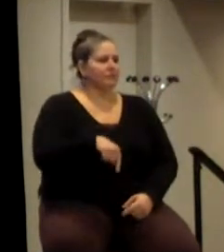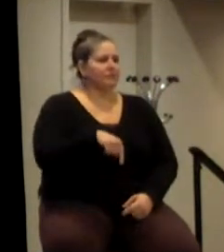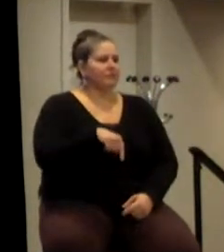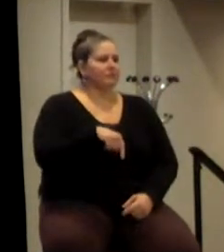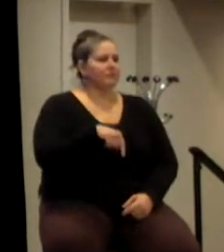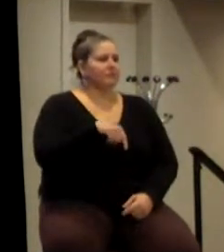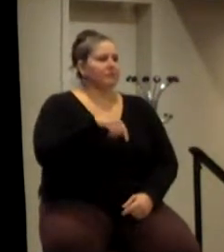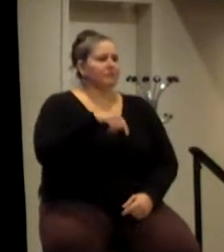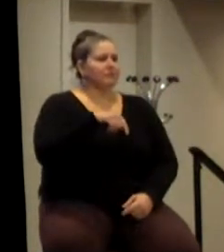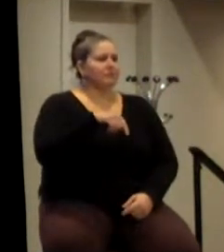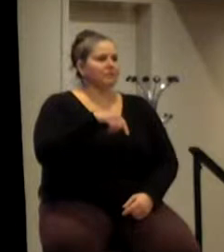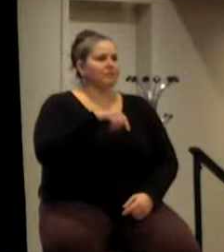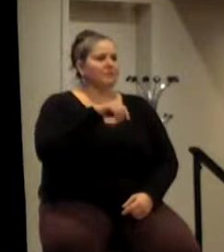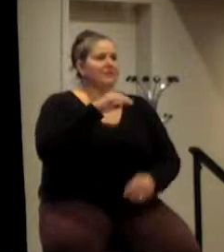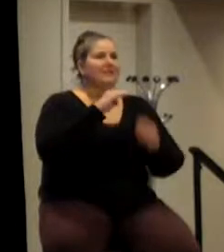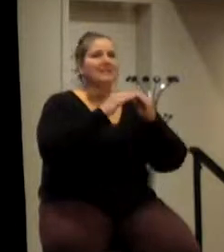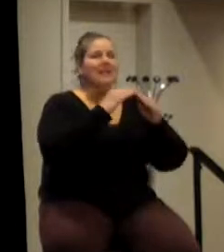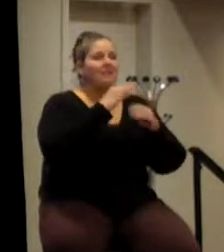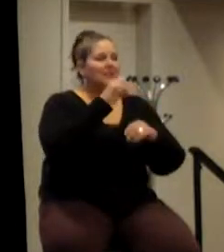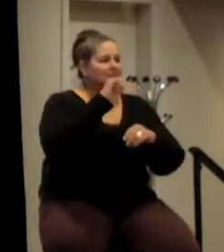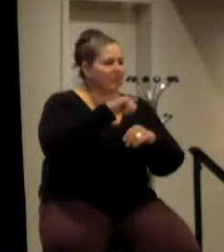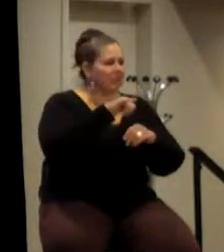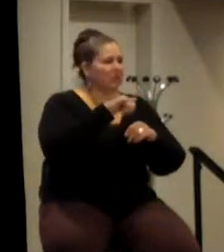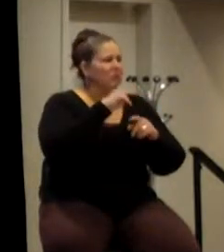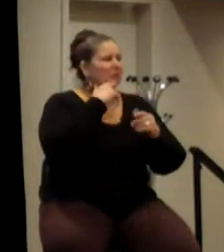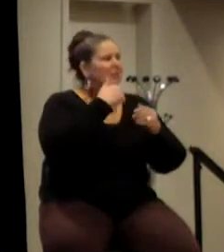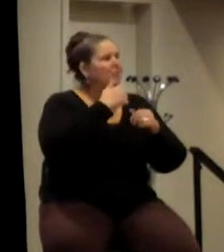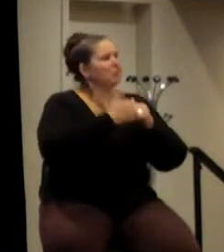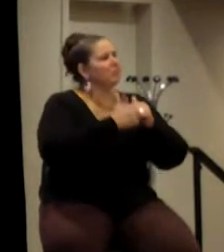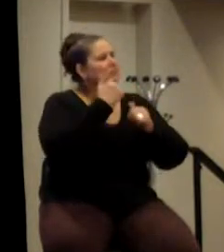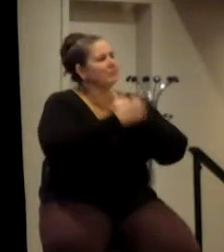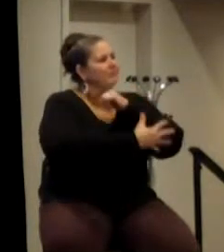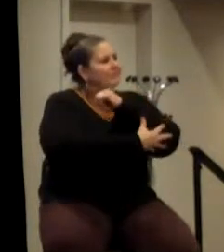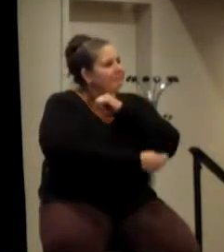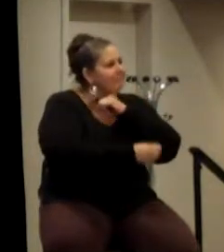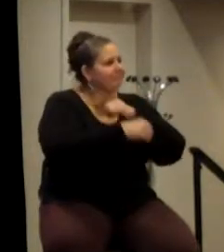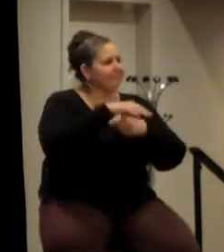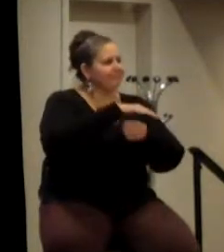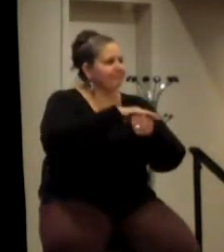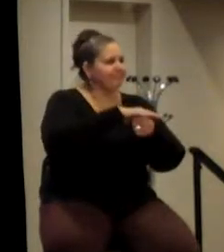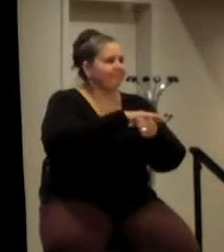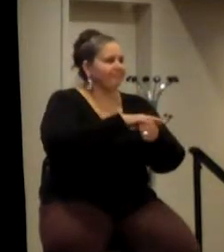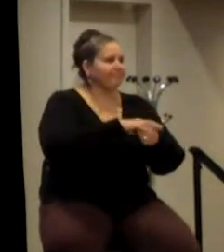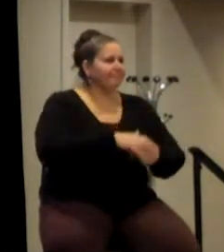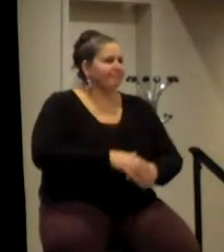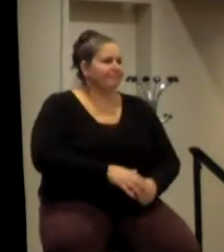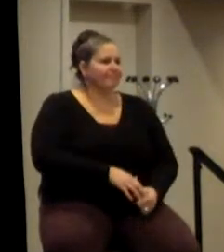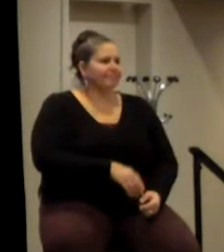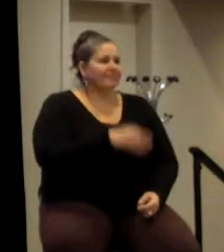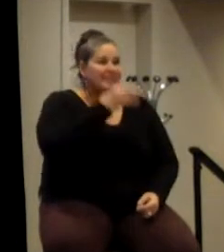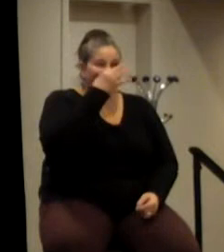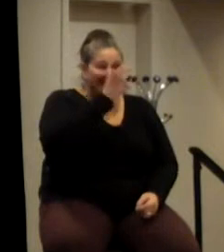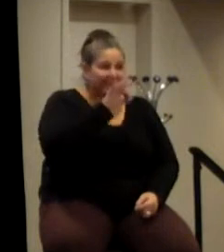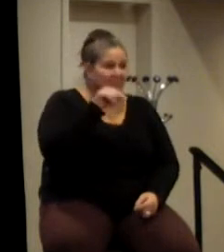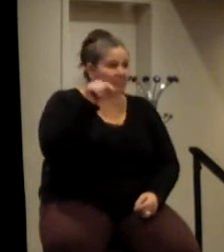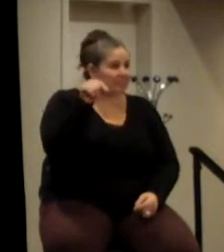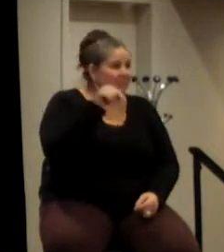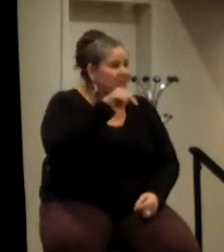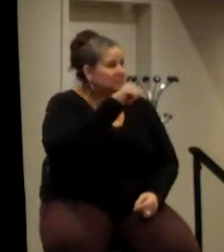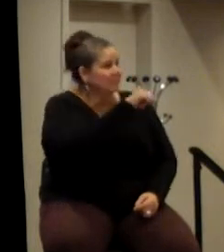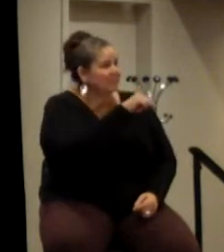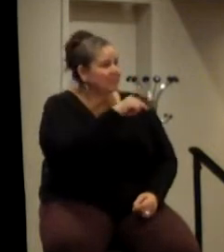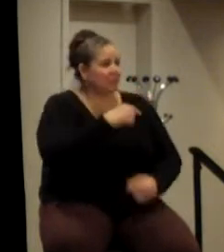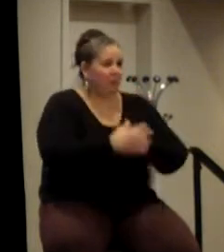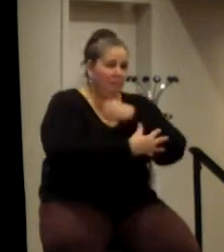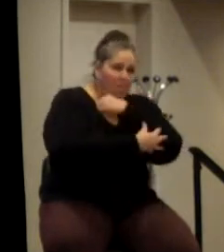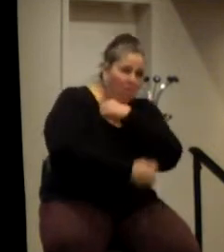our poorest communities. And so we're a walk away from one of our poorest housing projects. It just shows